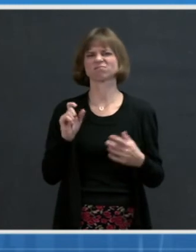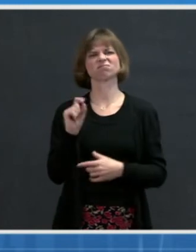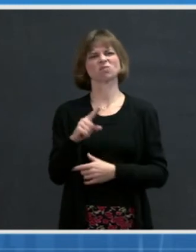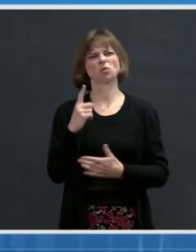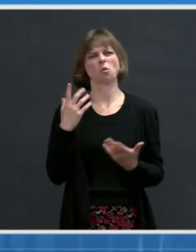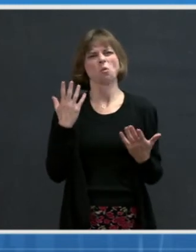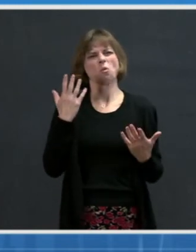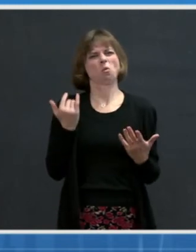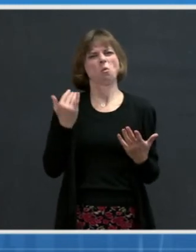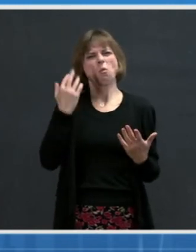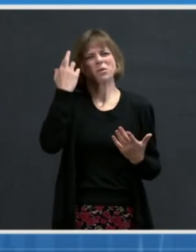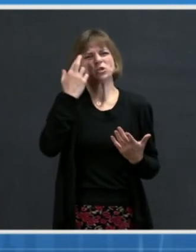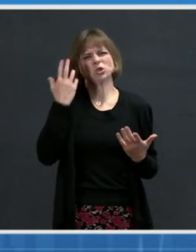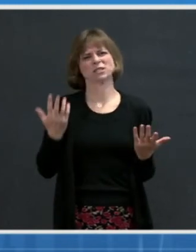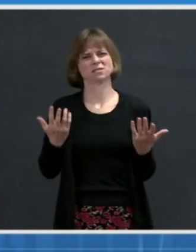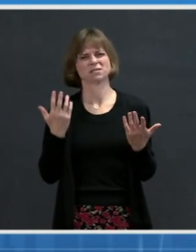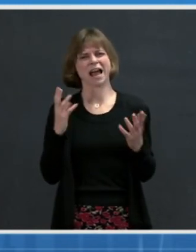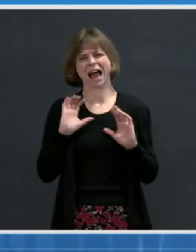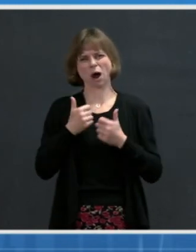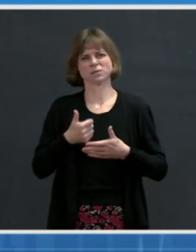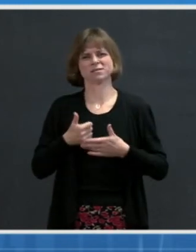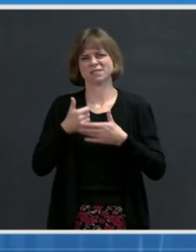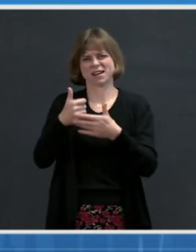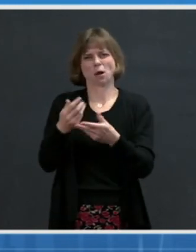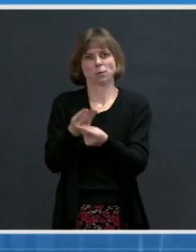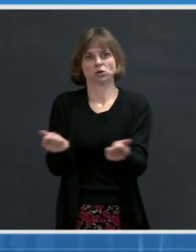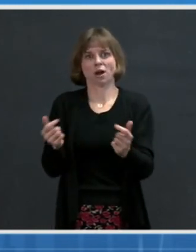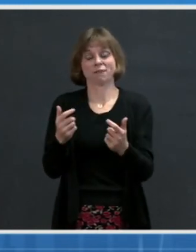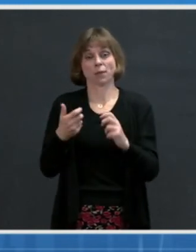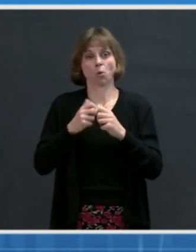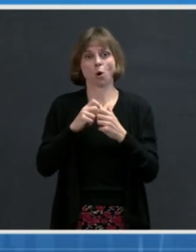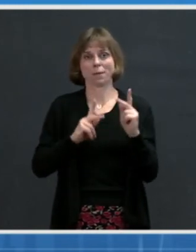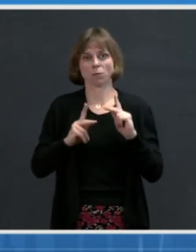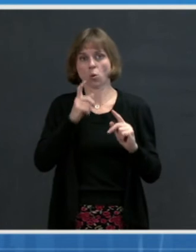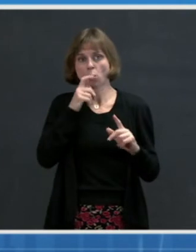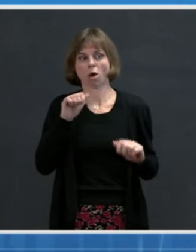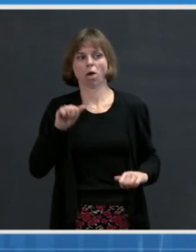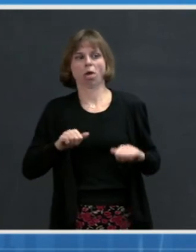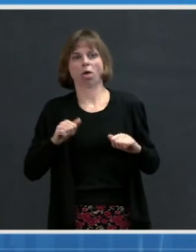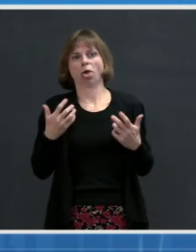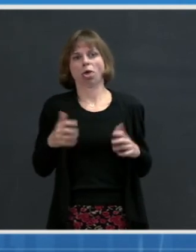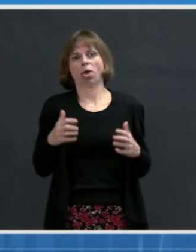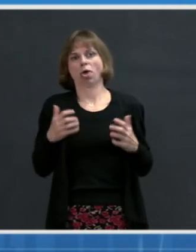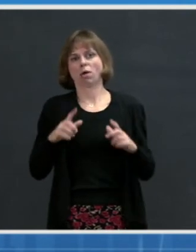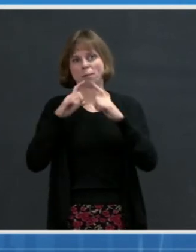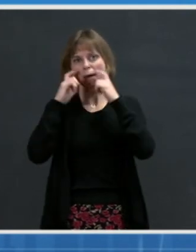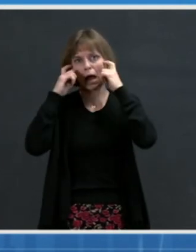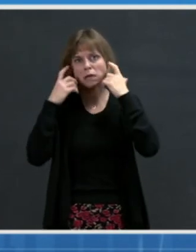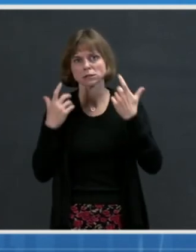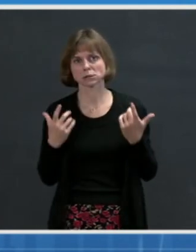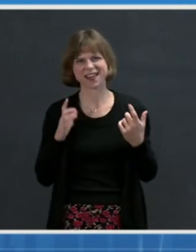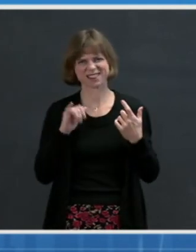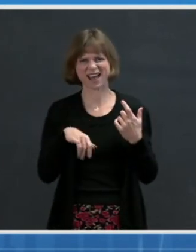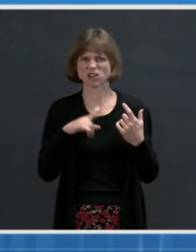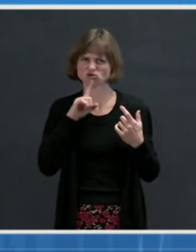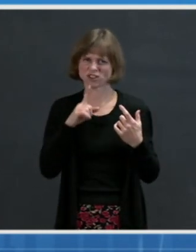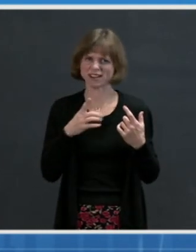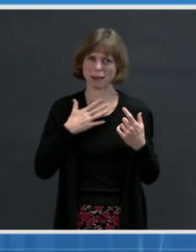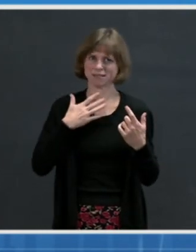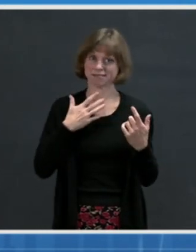are there, how does this help solve the problem of mask hesitancy, which seems to be one of the bigger issues here? Thank